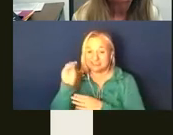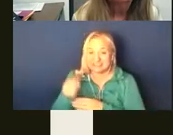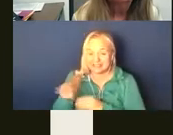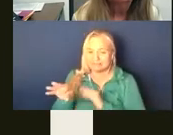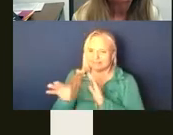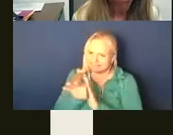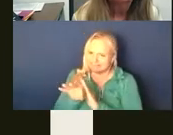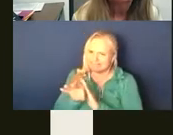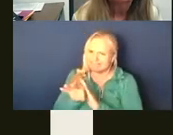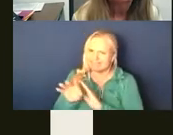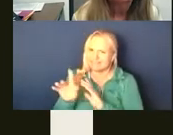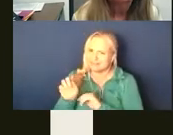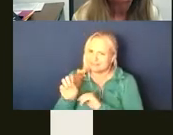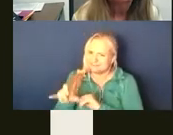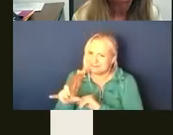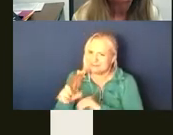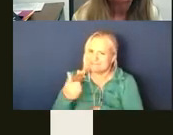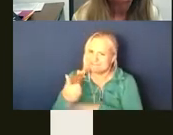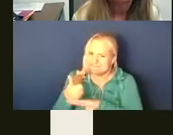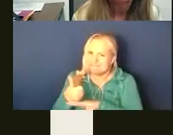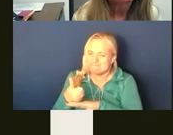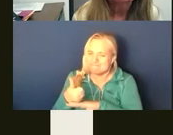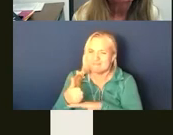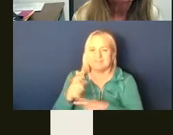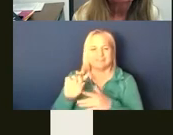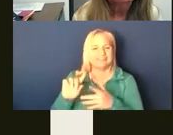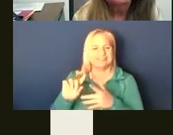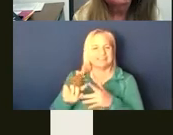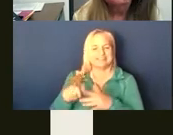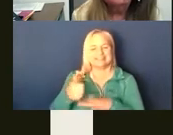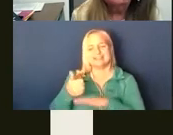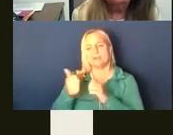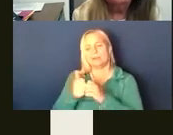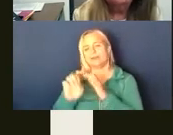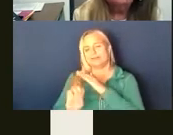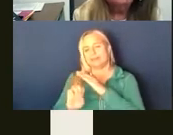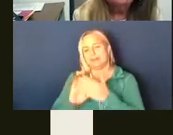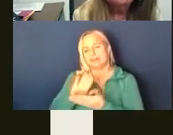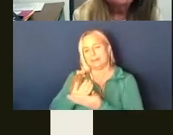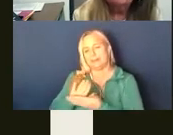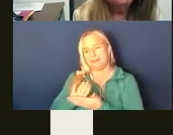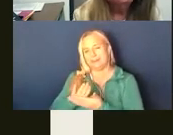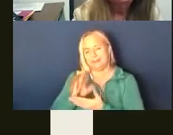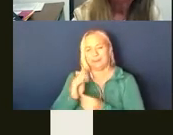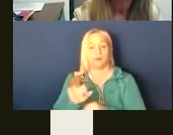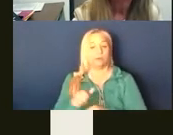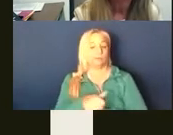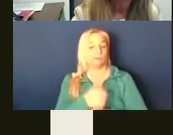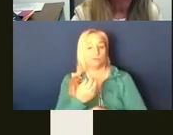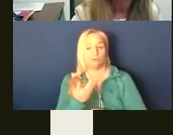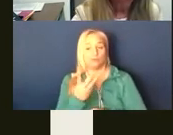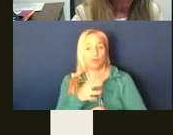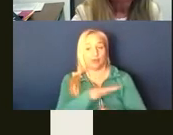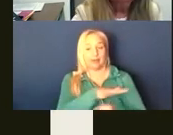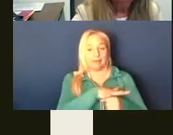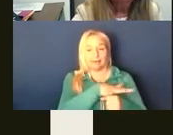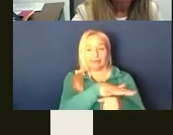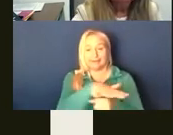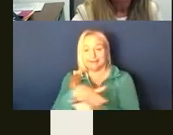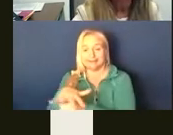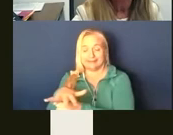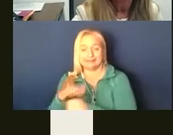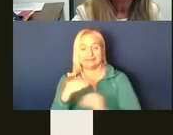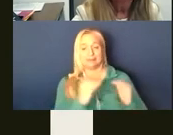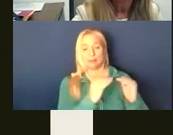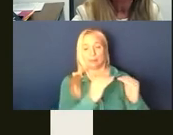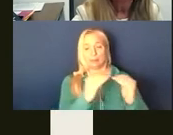this was implemented in the elementary school. The other four areas were equally used. 2/3